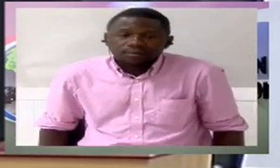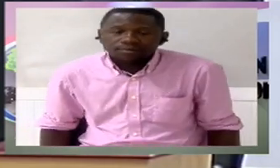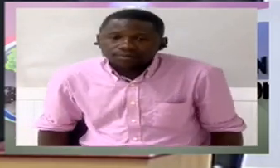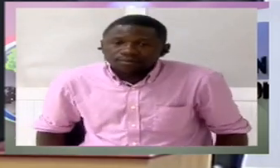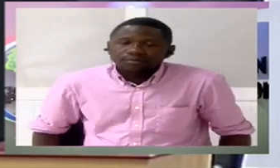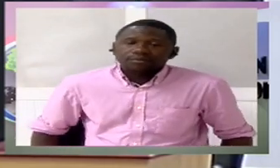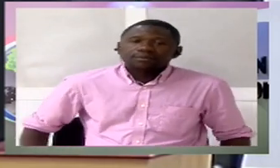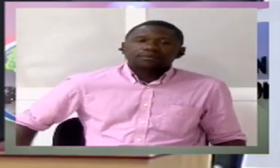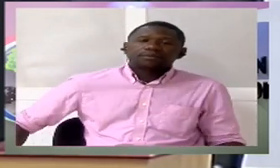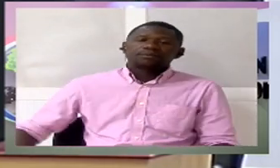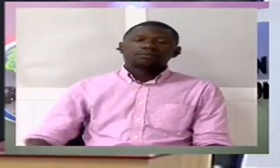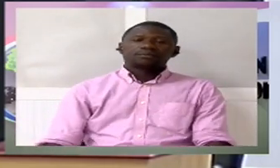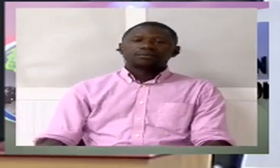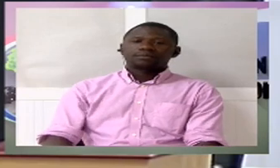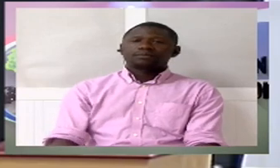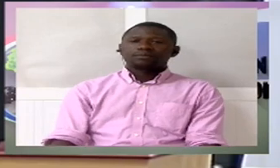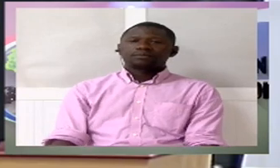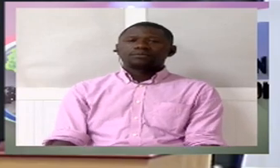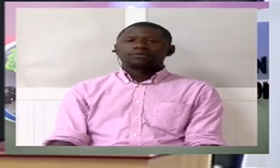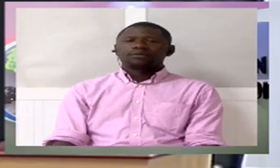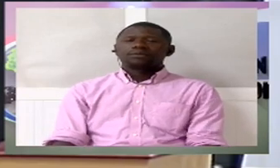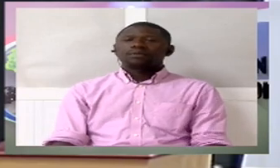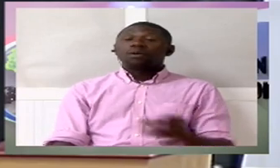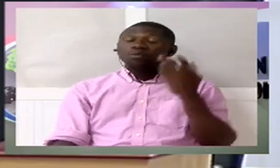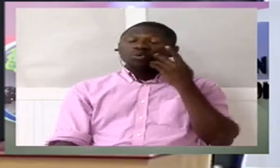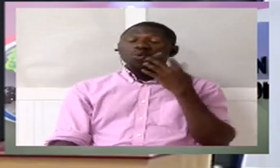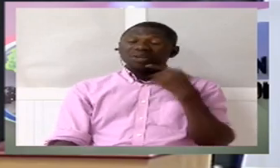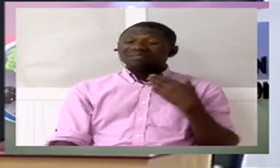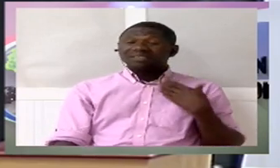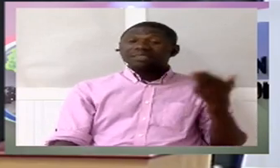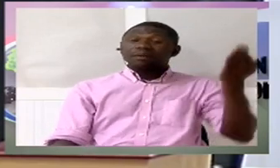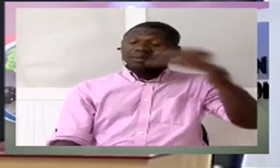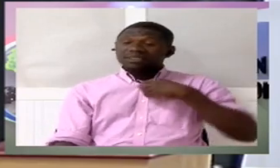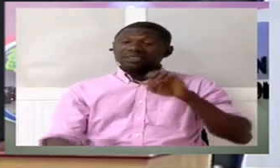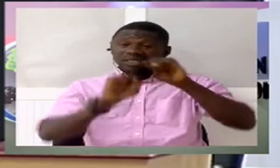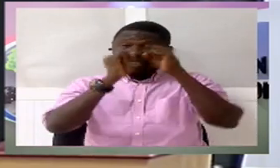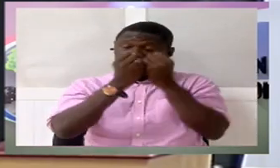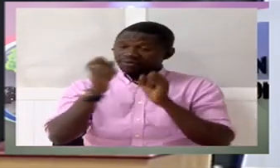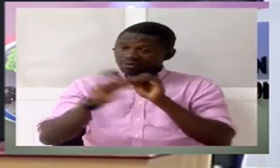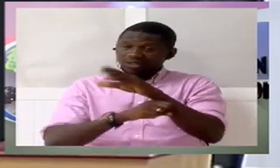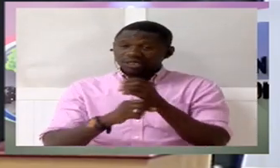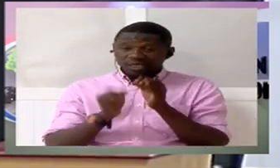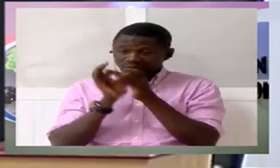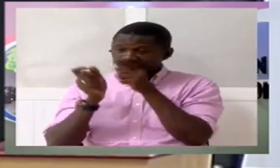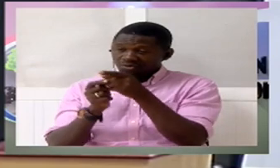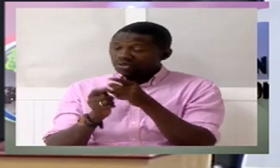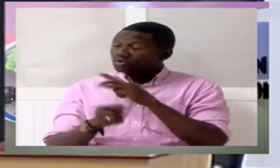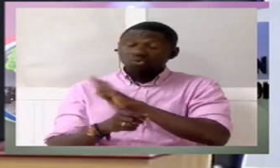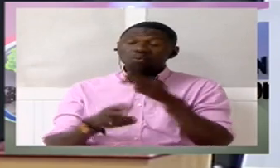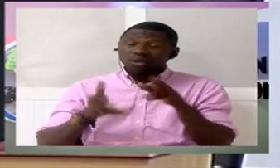executive order samanani ni a fo edorong tambidula tela. Whenever they bring this executive order and they tell you, there is no way for you to pass